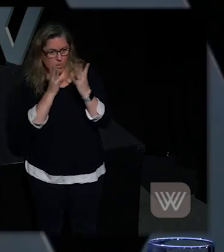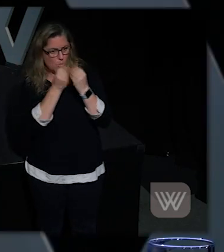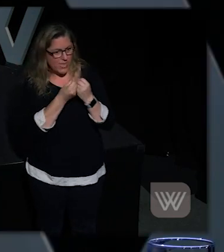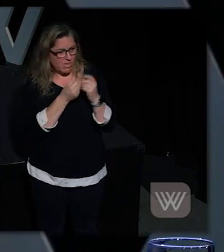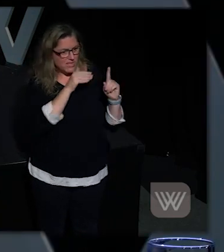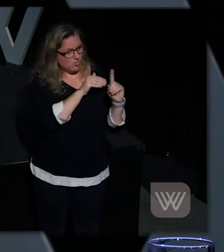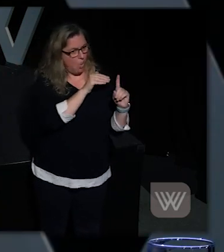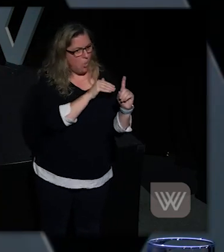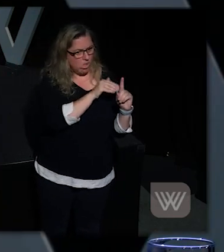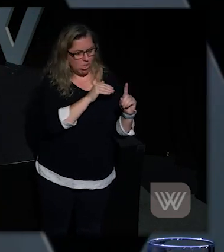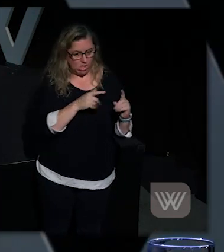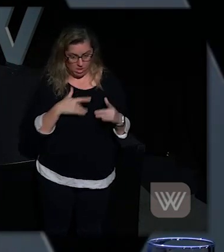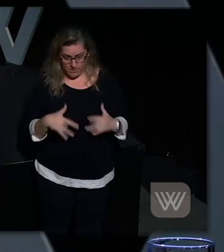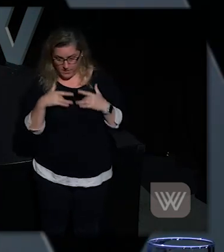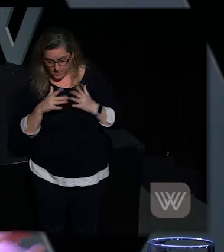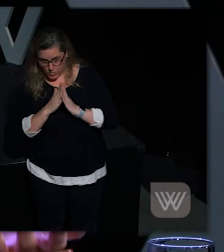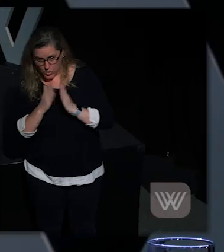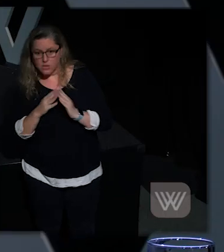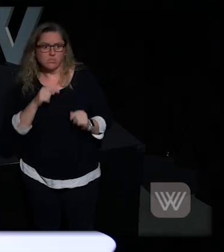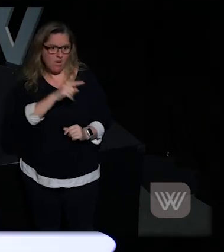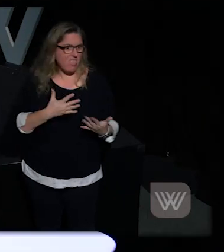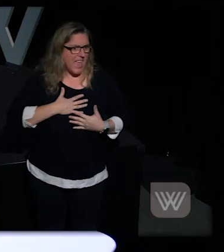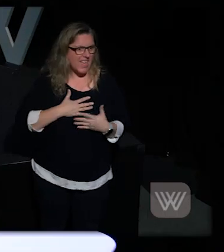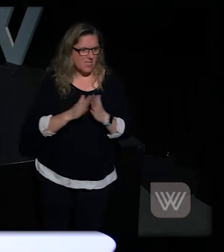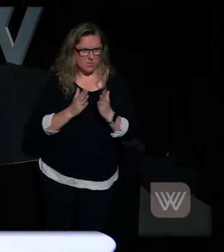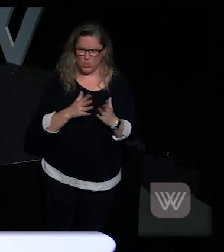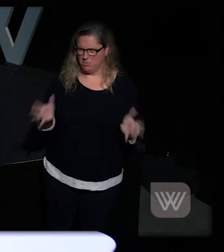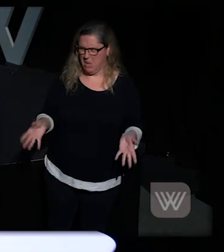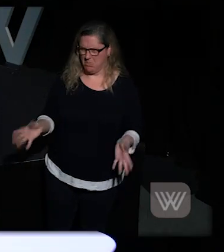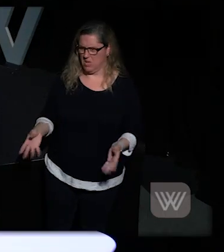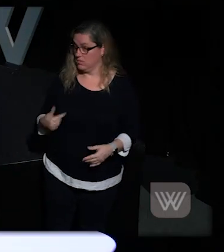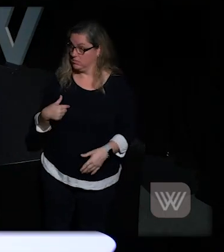spoke to about the book? How do they feel about the book? Have they read the book? I mean, they love the book. Isn't that weird?